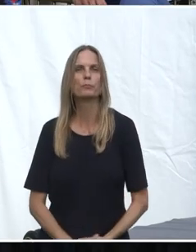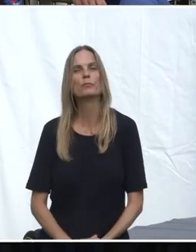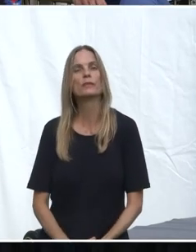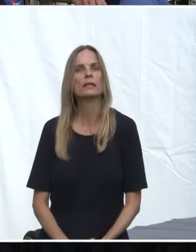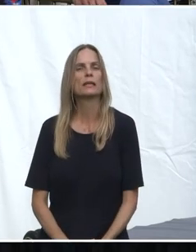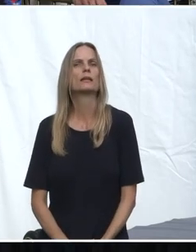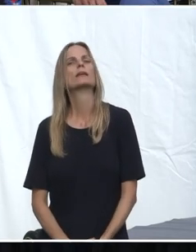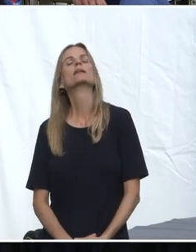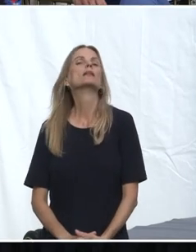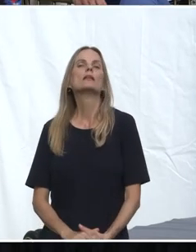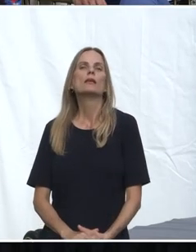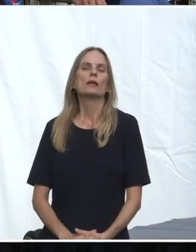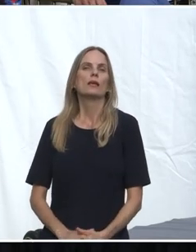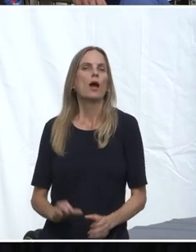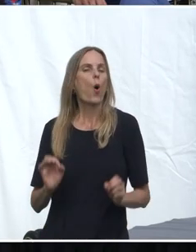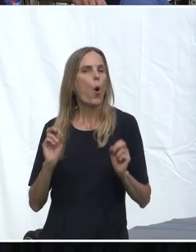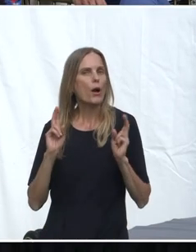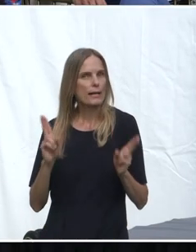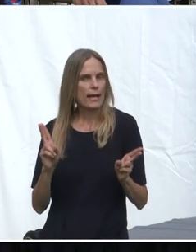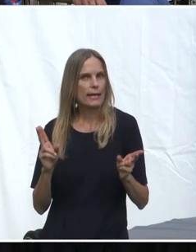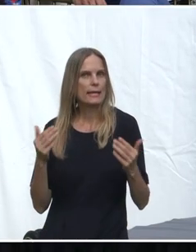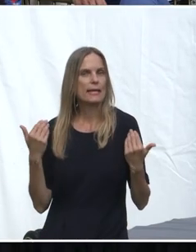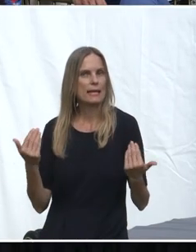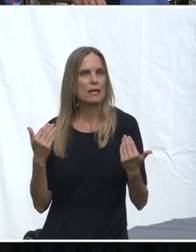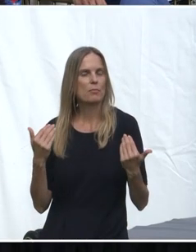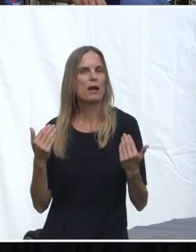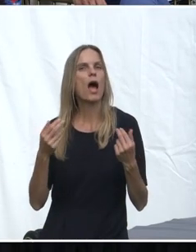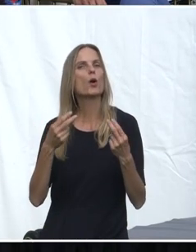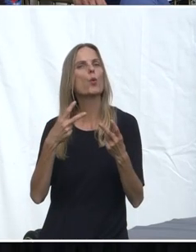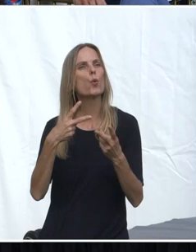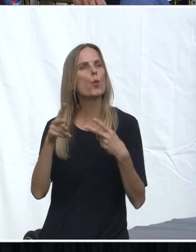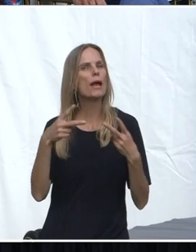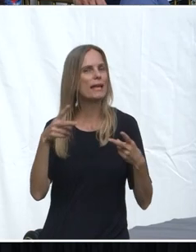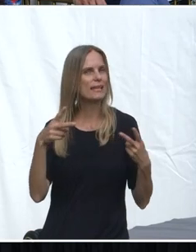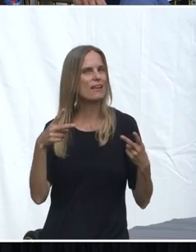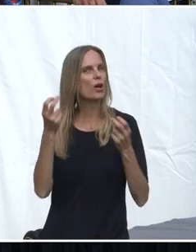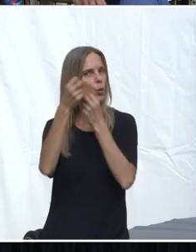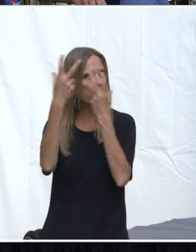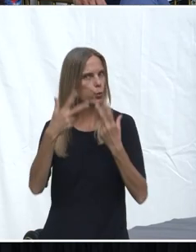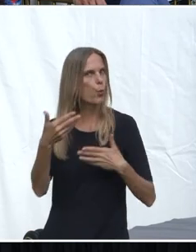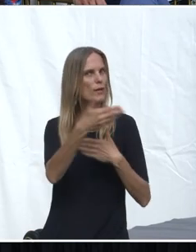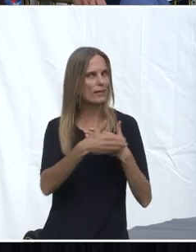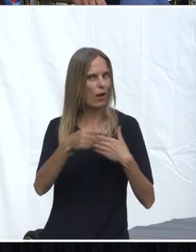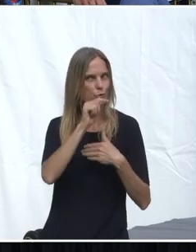Okay, so now we are here about really different, some kind of cultural background, but